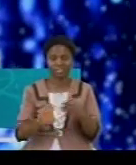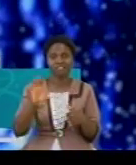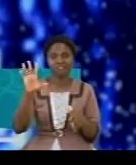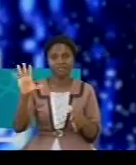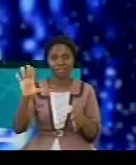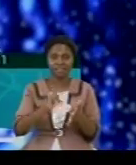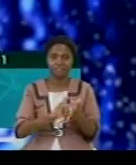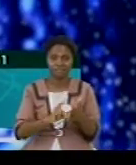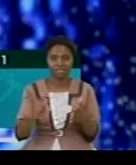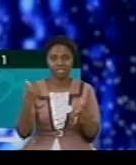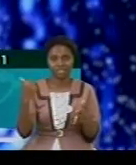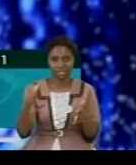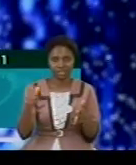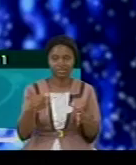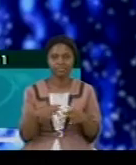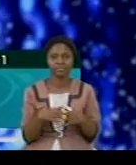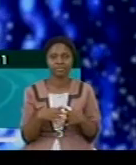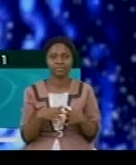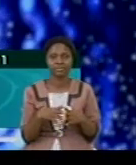10.